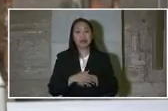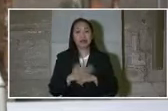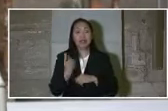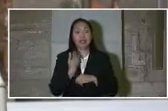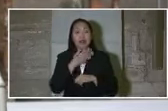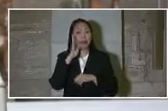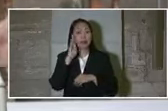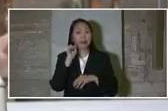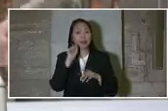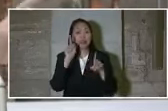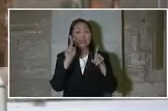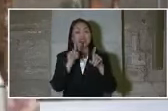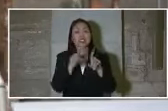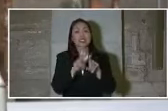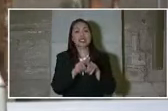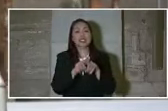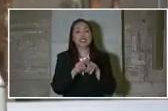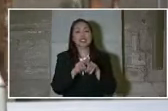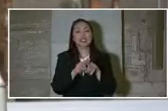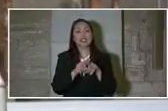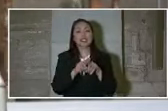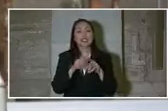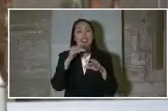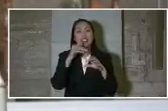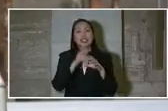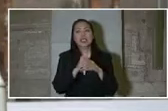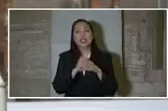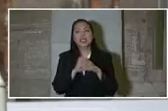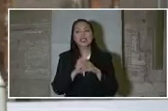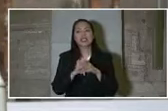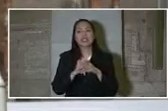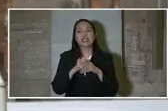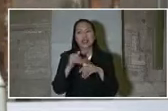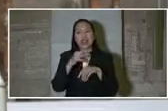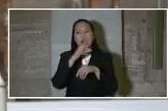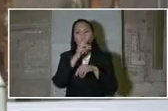in Sibuyan Island in Romblon